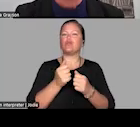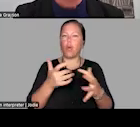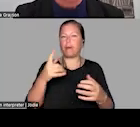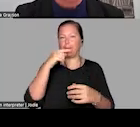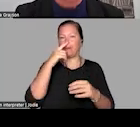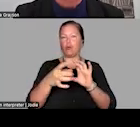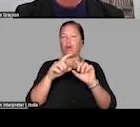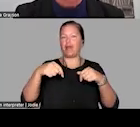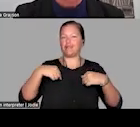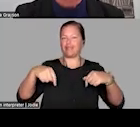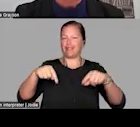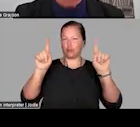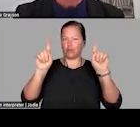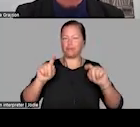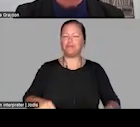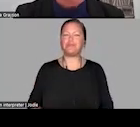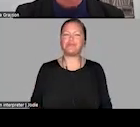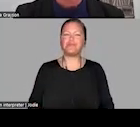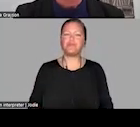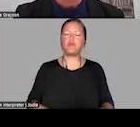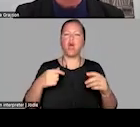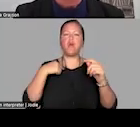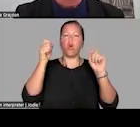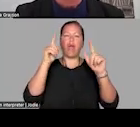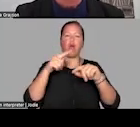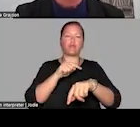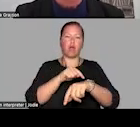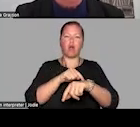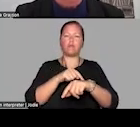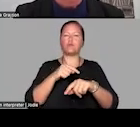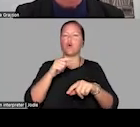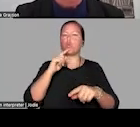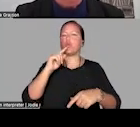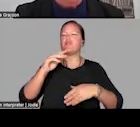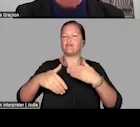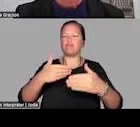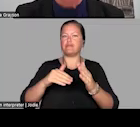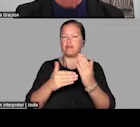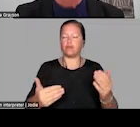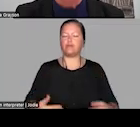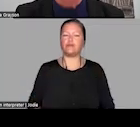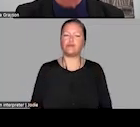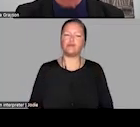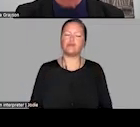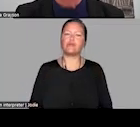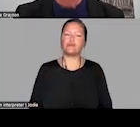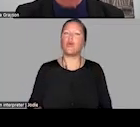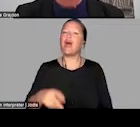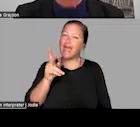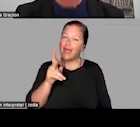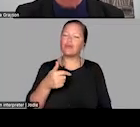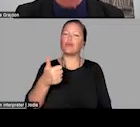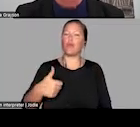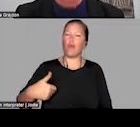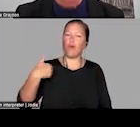us today. In the interest of time, I am going to make a start. So I'd like to say again, good morning and